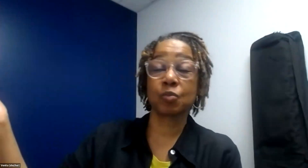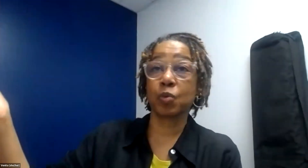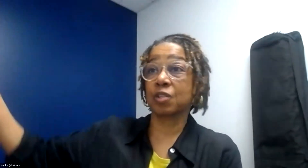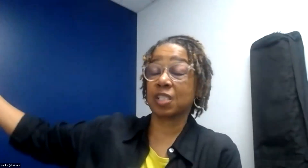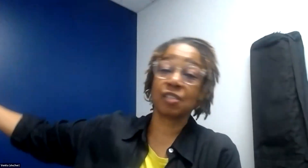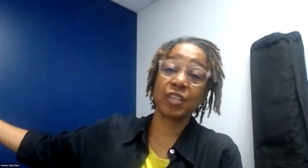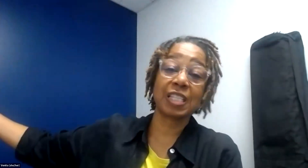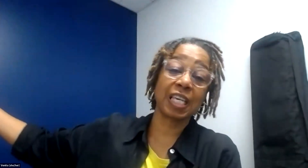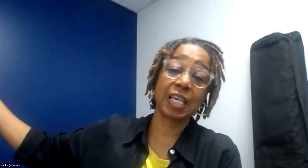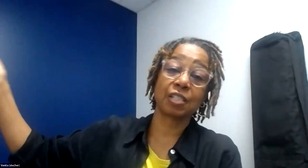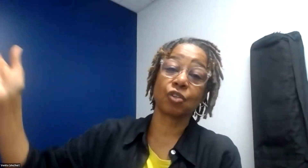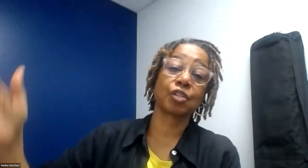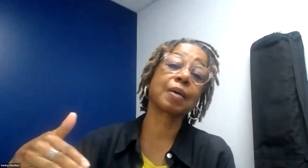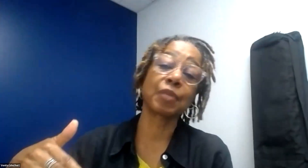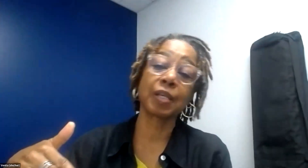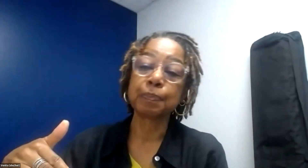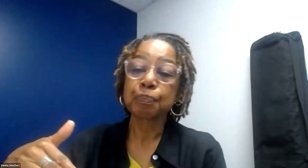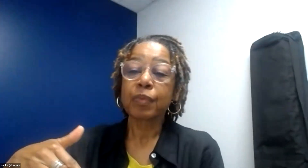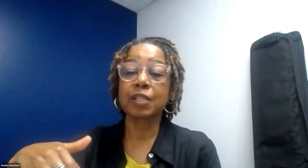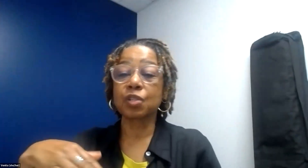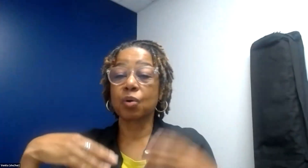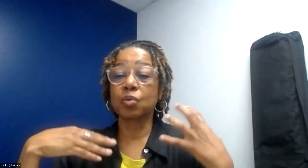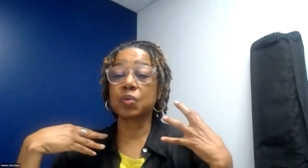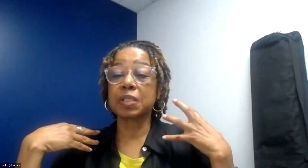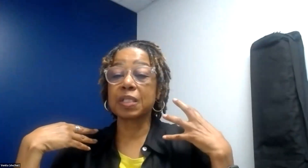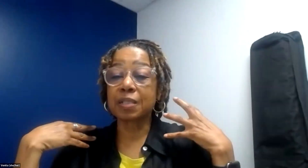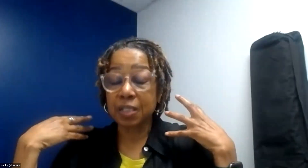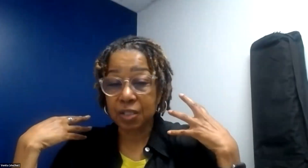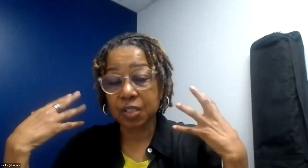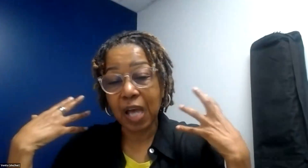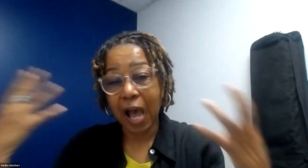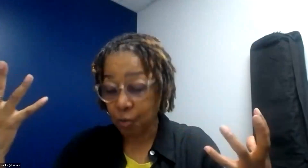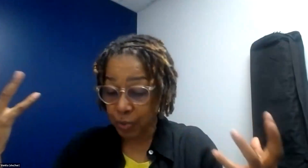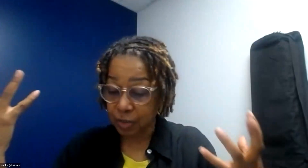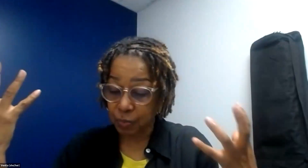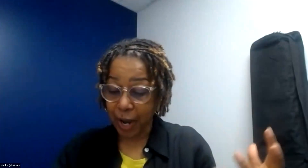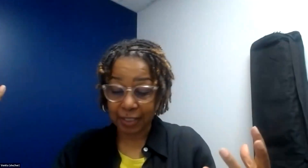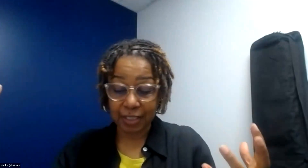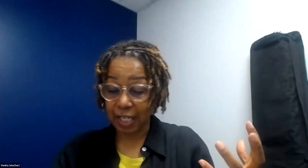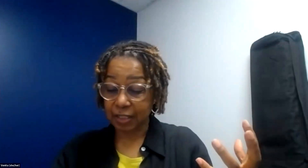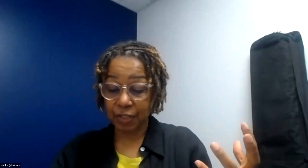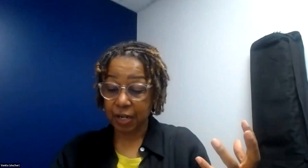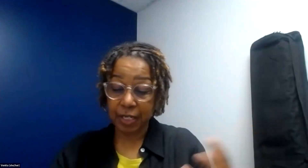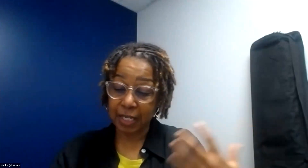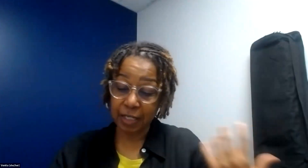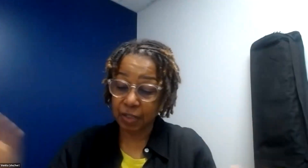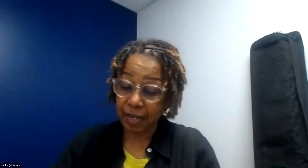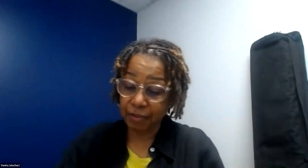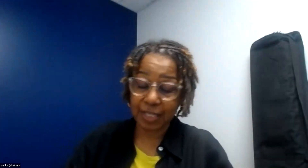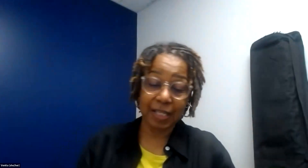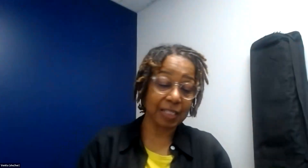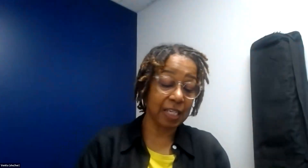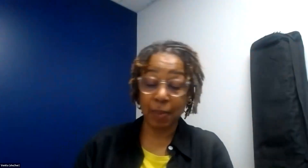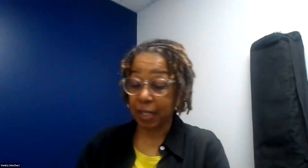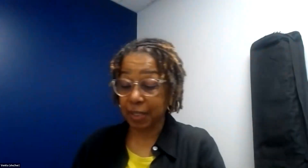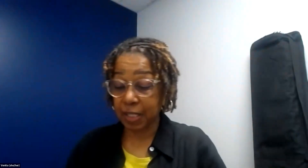to have that person, whether it's feed the kids or something. And so it's how we practice collective care. And